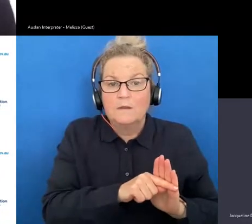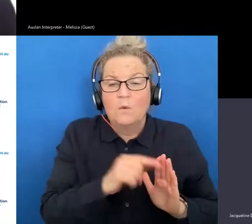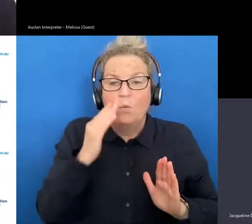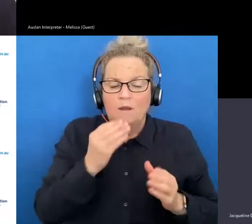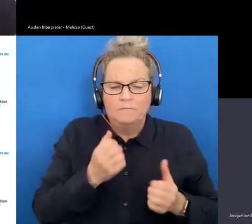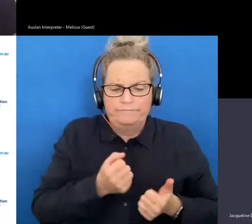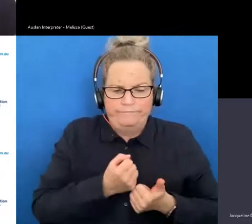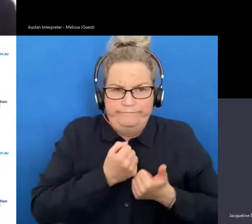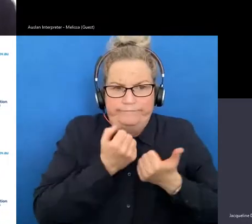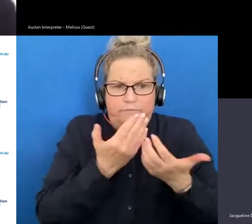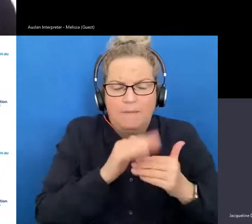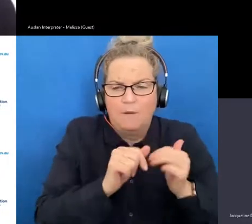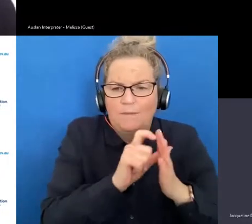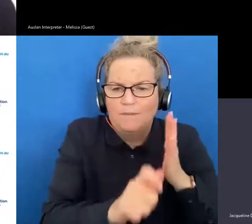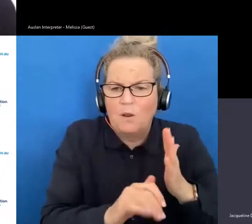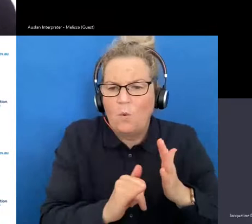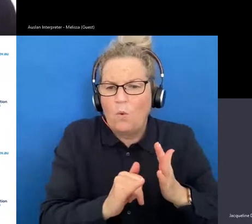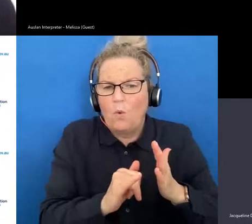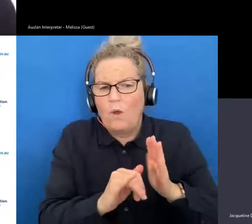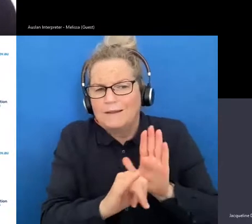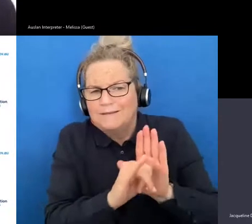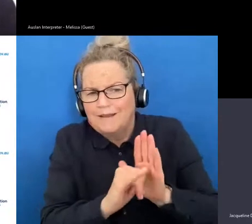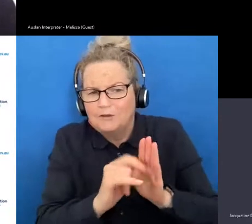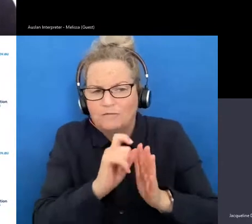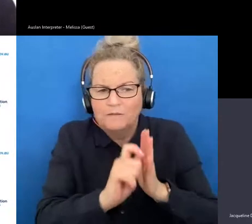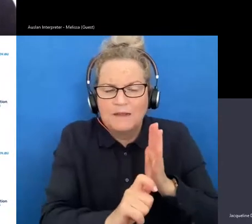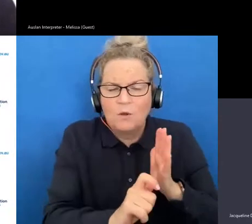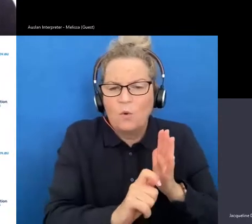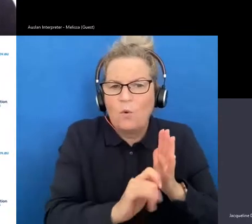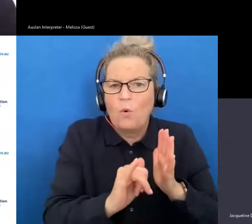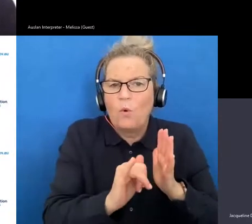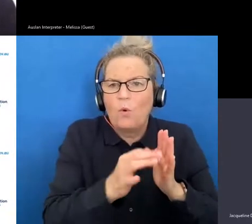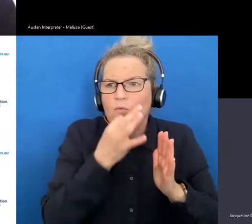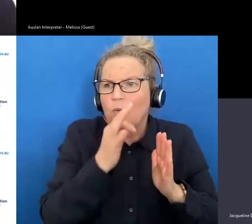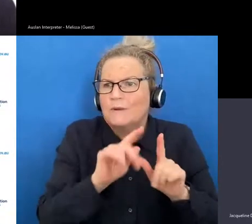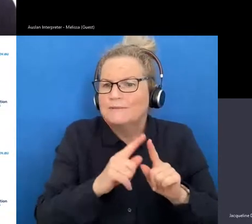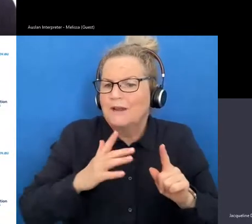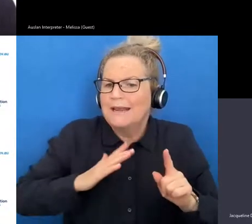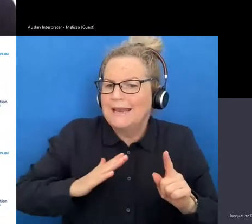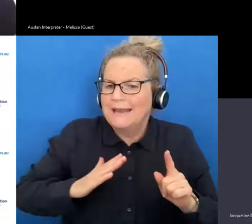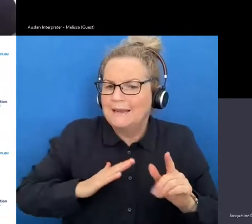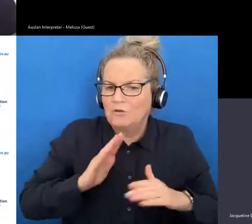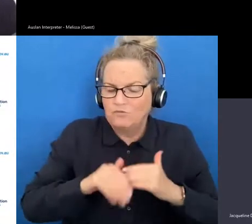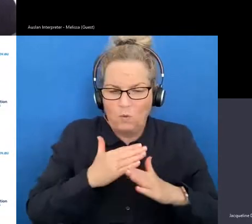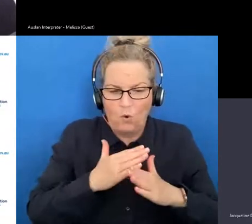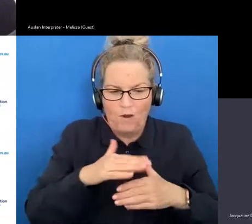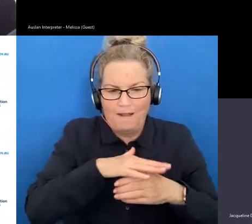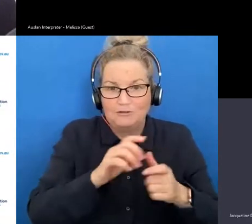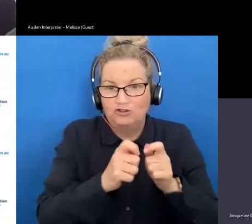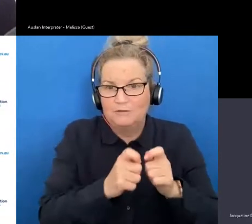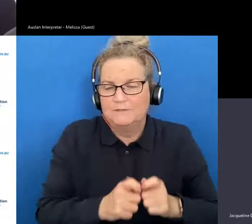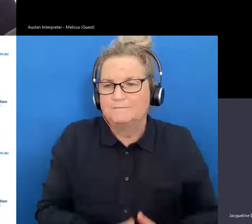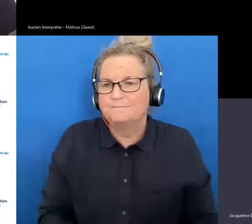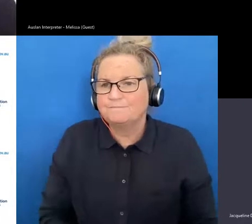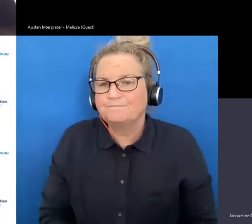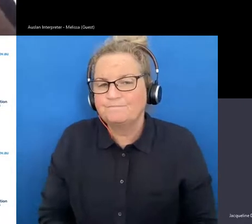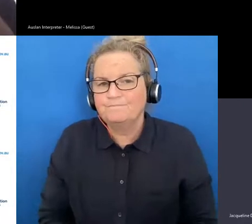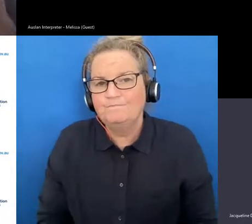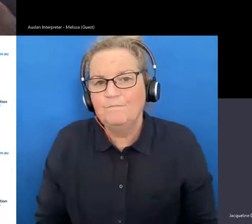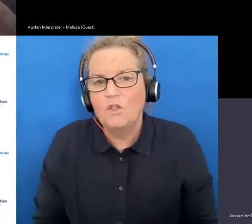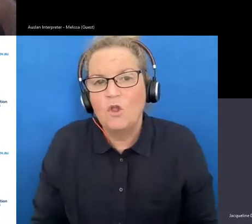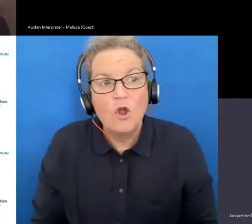or identification of disability or requesting different needs around workplace adjustments. So I think